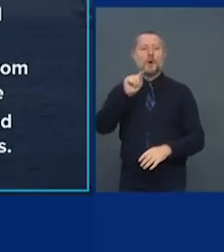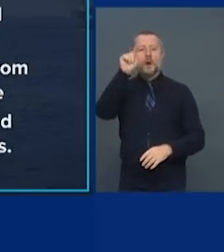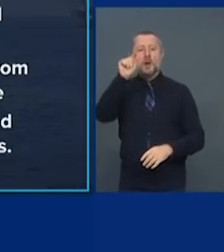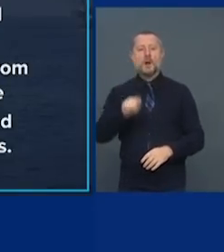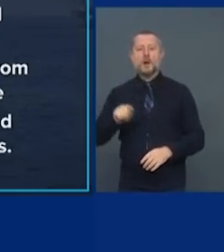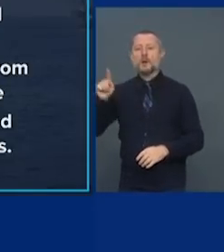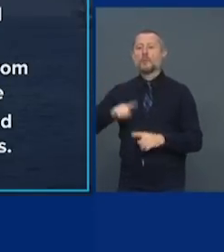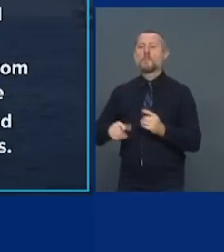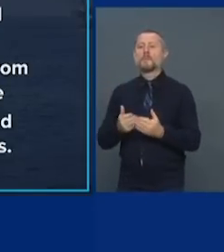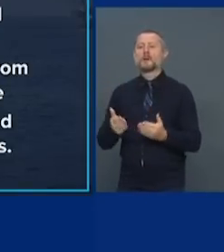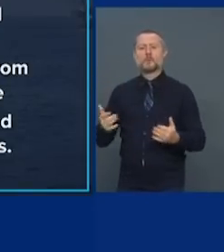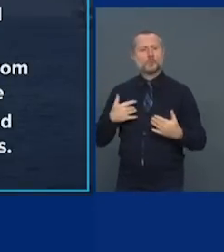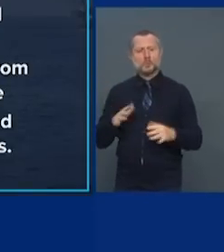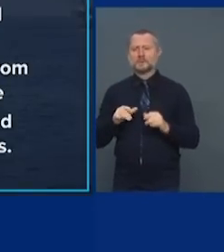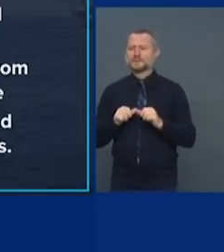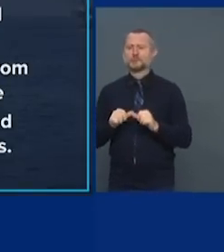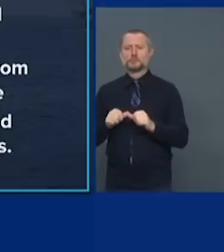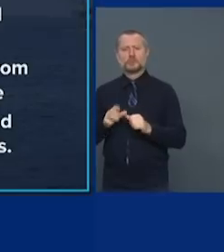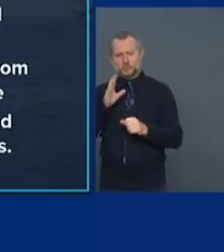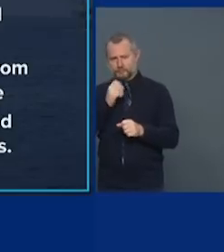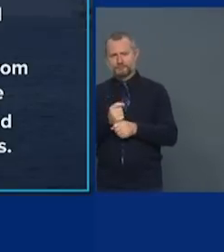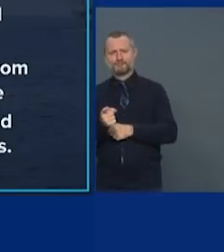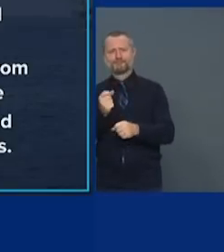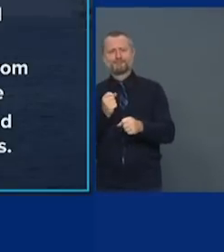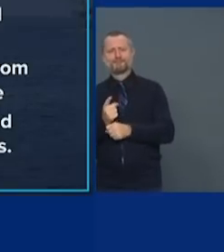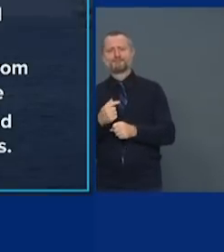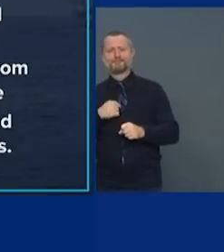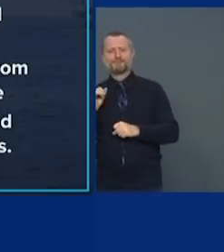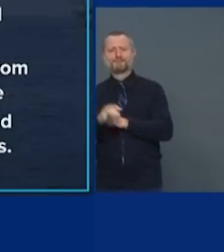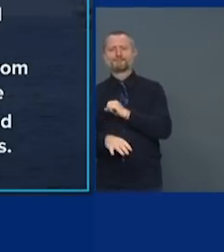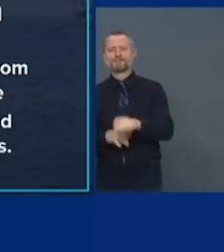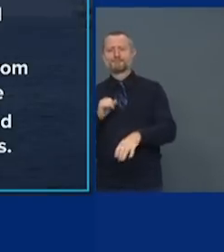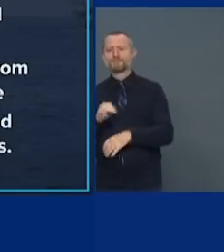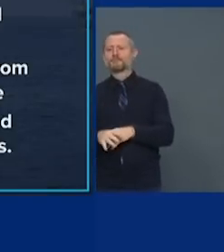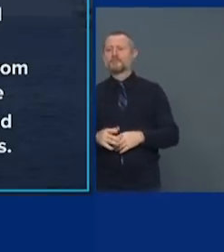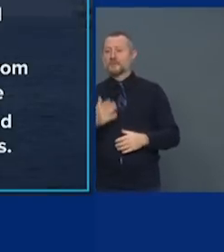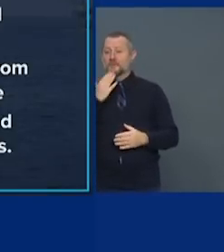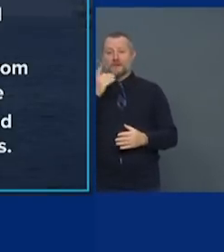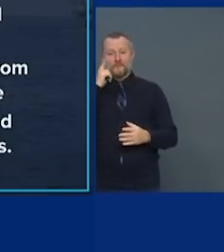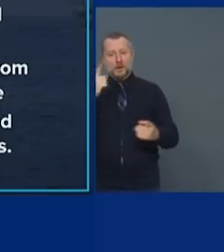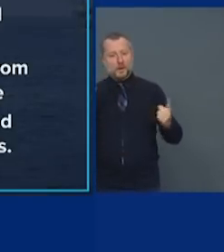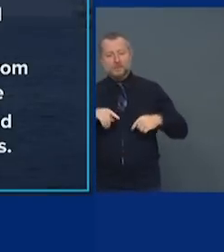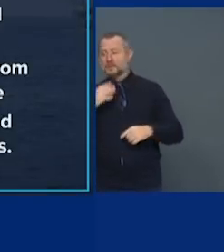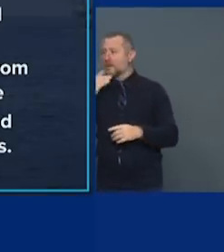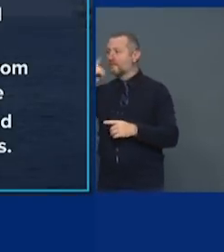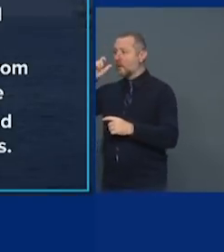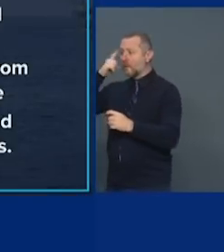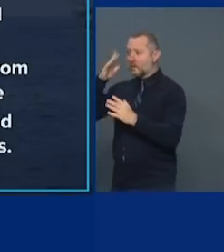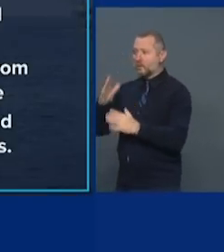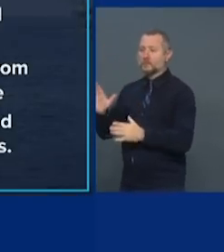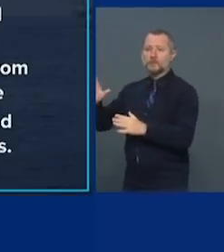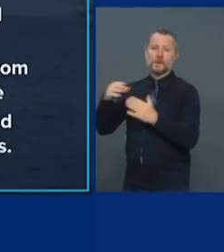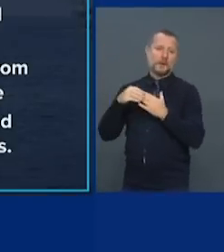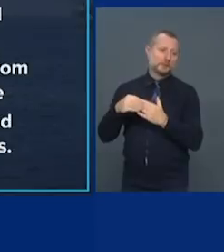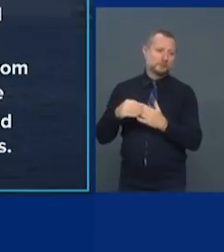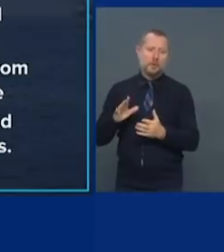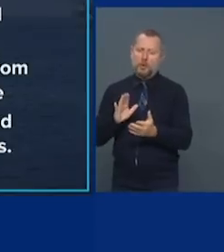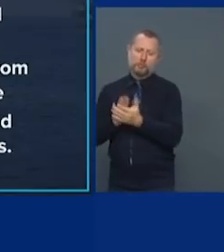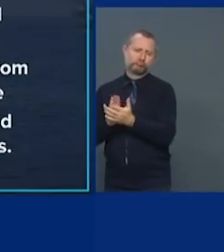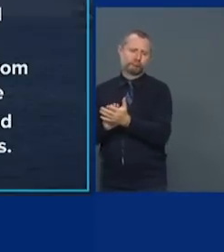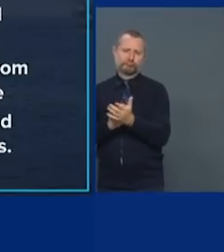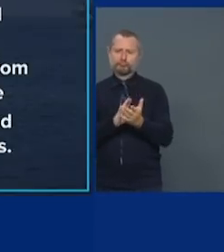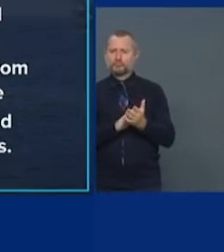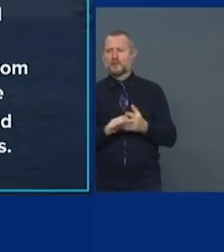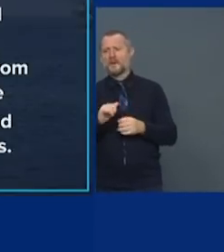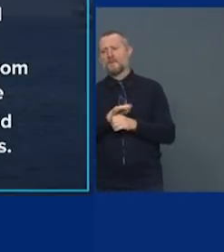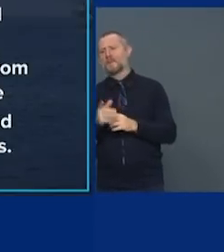earnest for the coming years. So again, I want to thank you all for being here. Thank the governor for his leadership on everything from COVID, keeping us all safe,